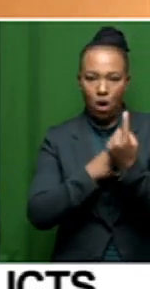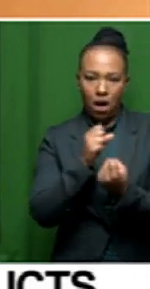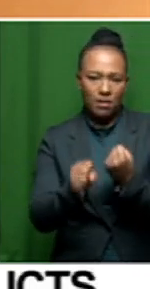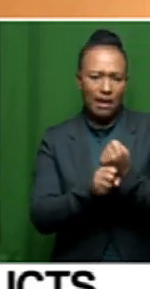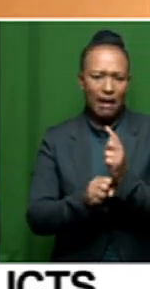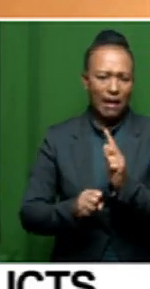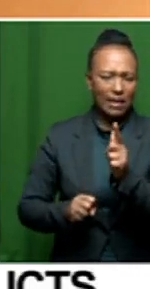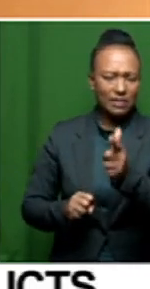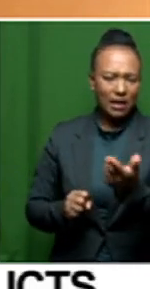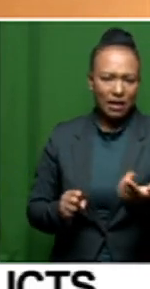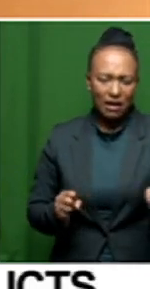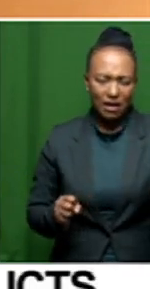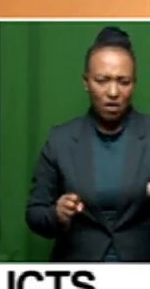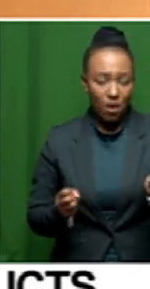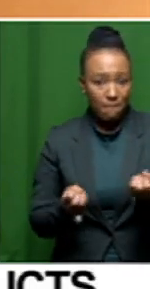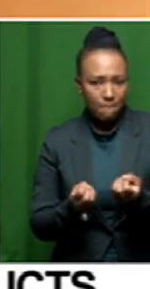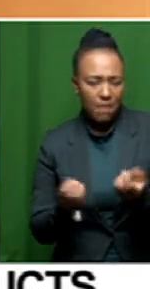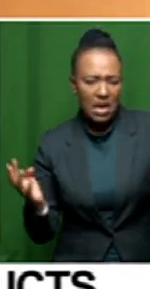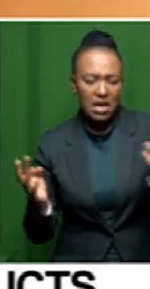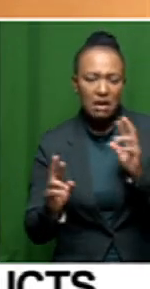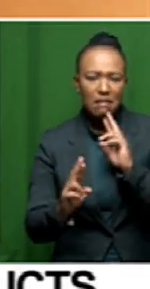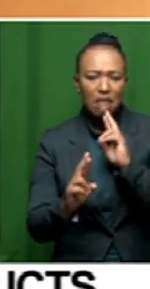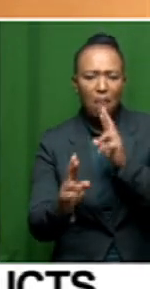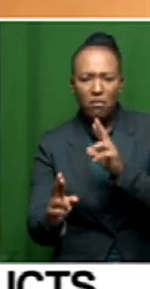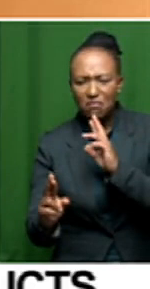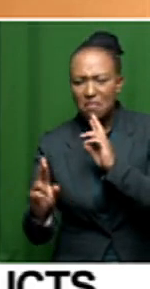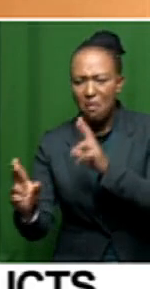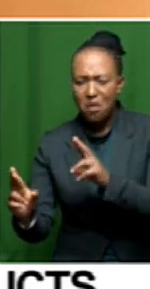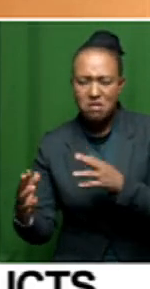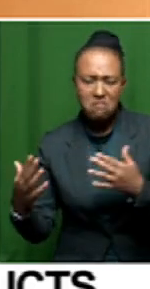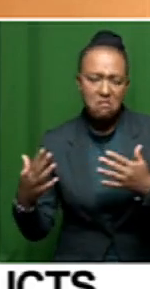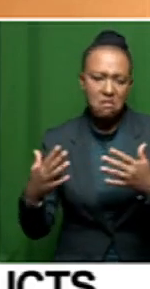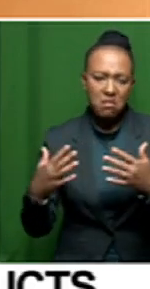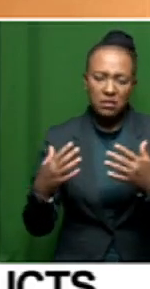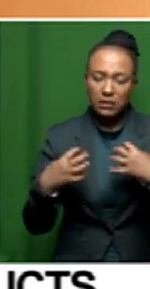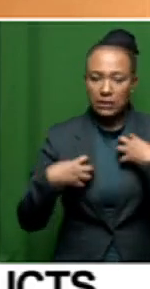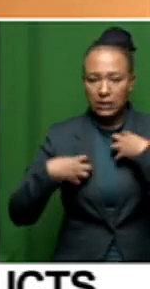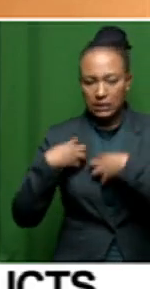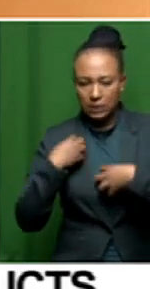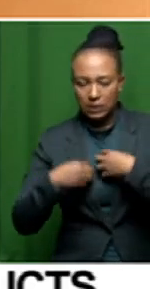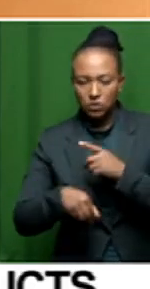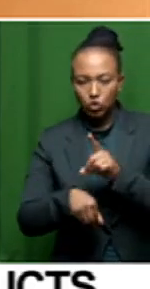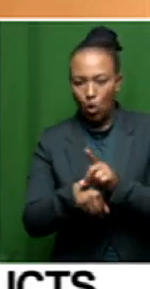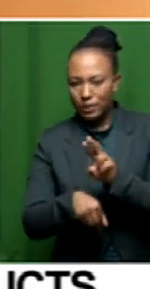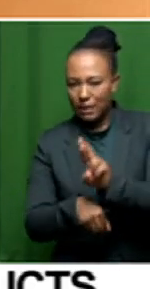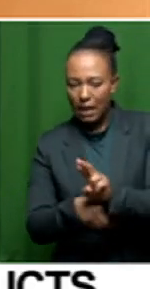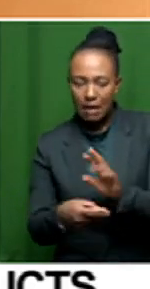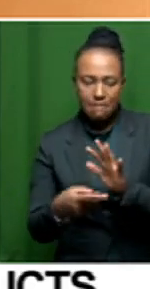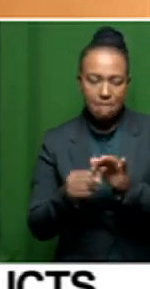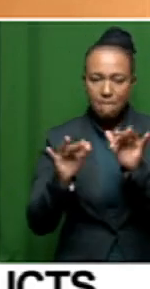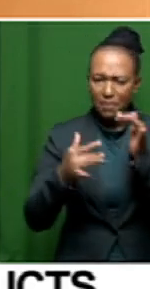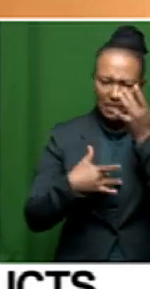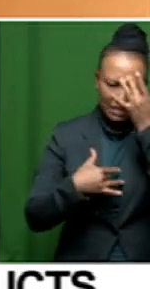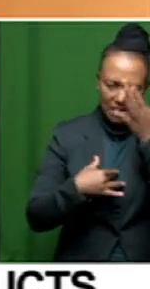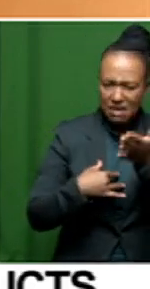and copious numbers of reports detailing some of the frustrations, not only of doctors, but also of